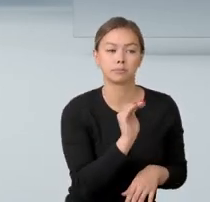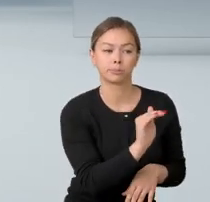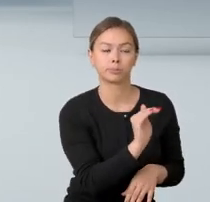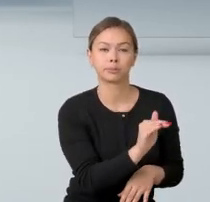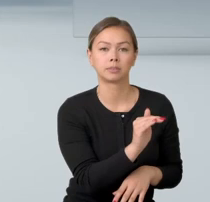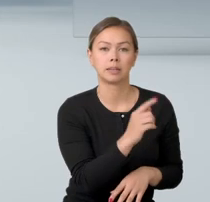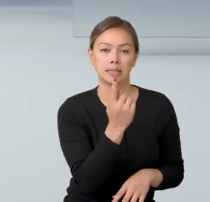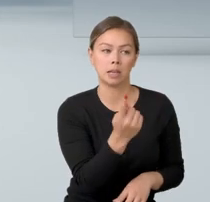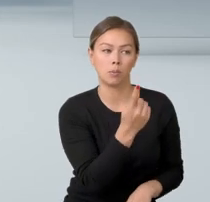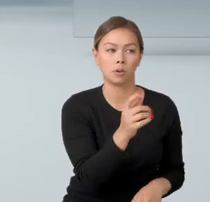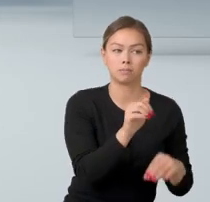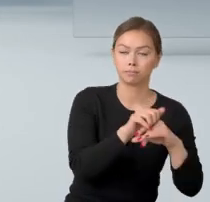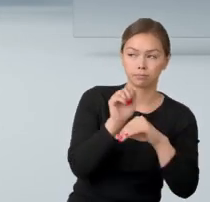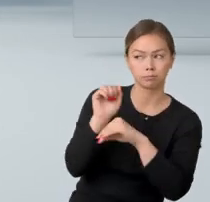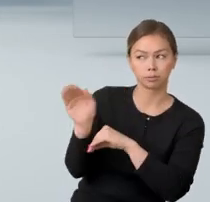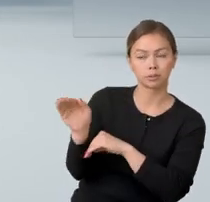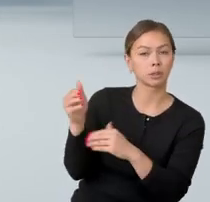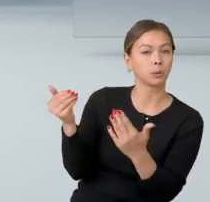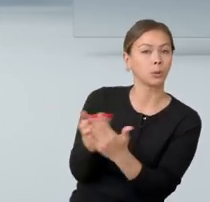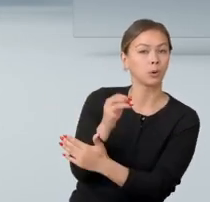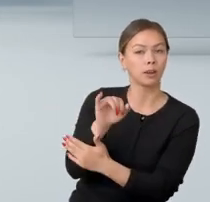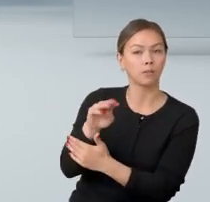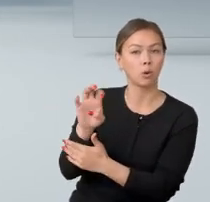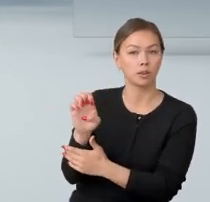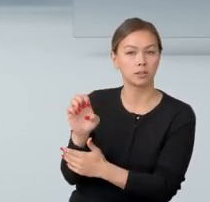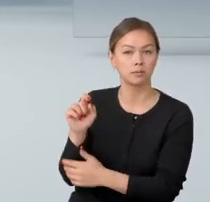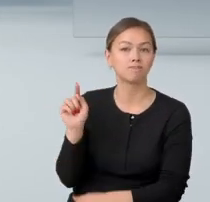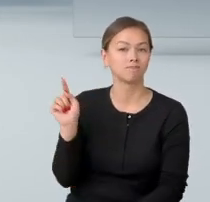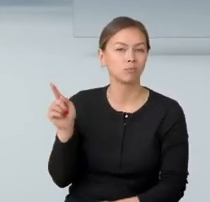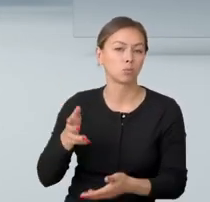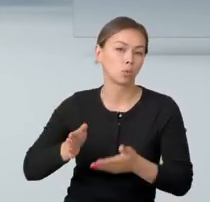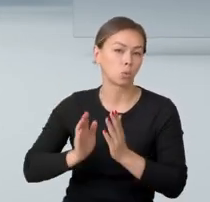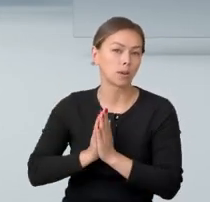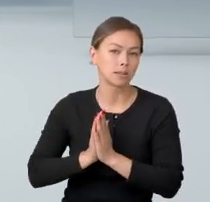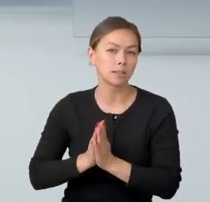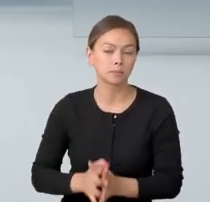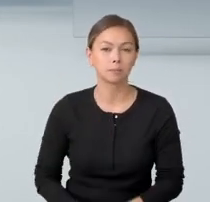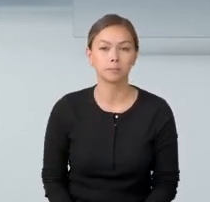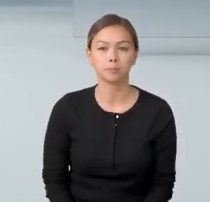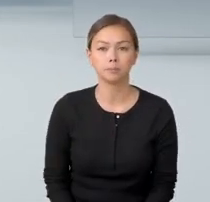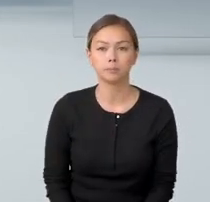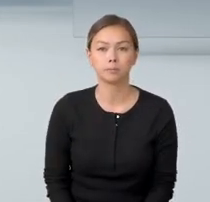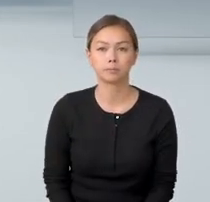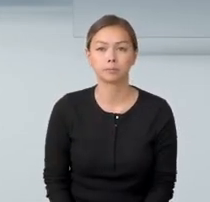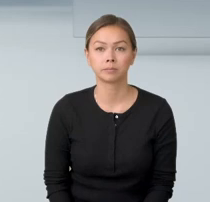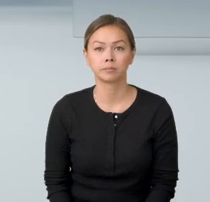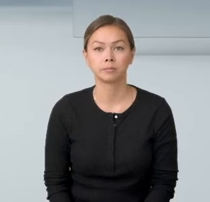to someone to send again to Adventure Works our customer this new invoice